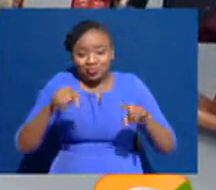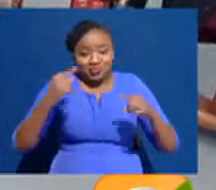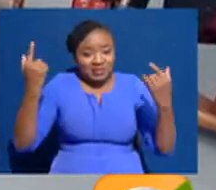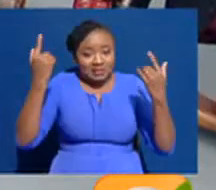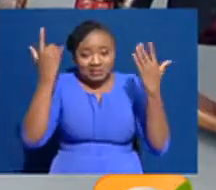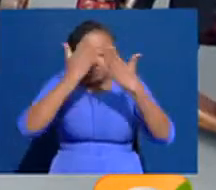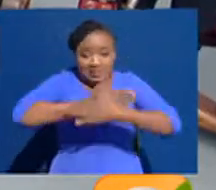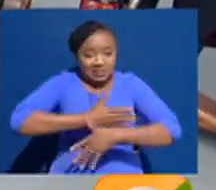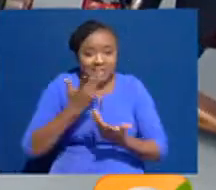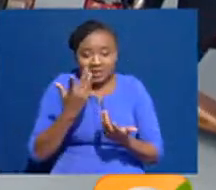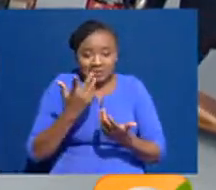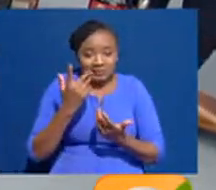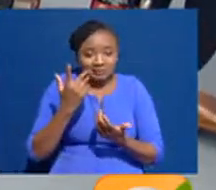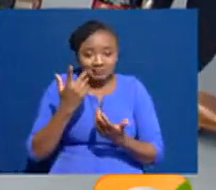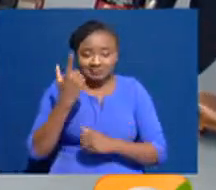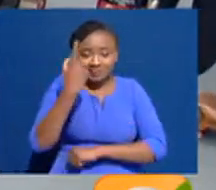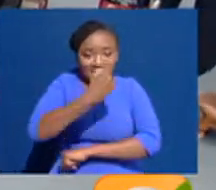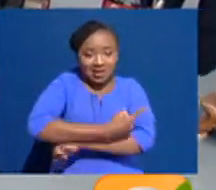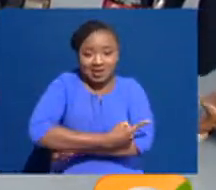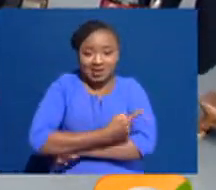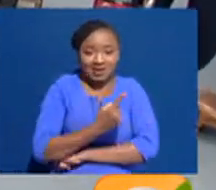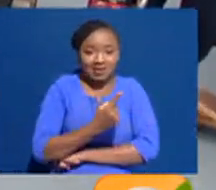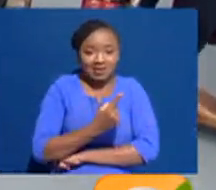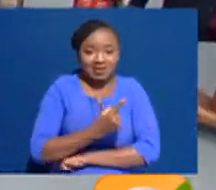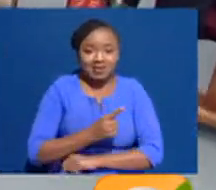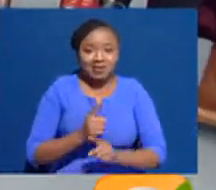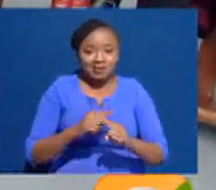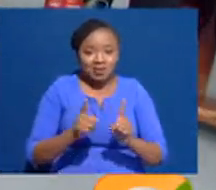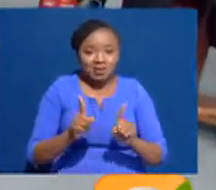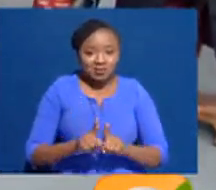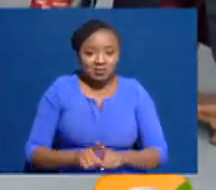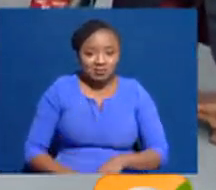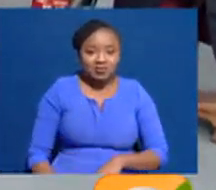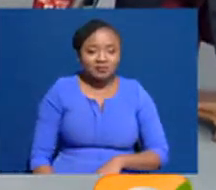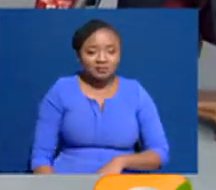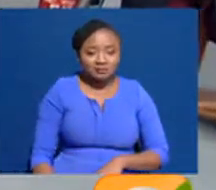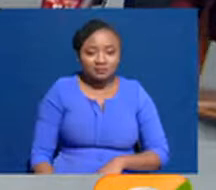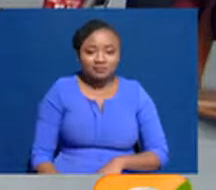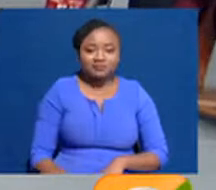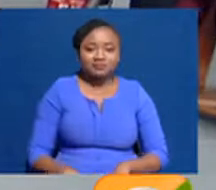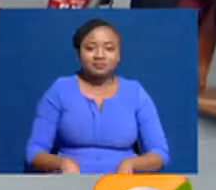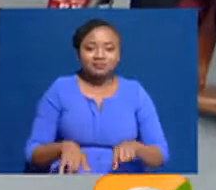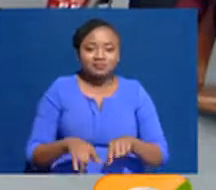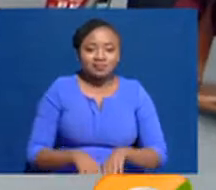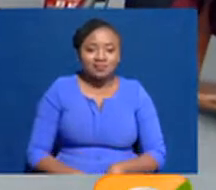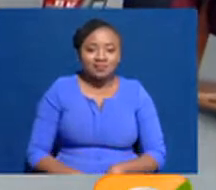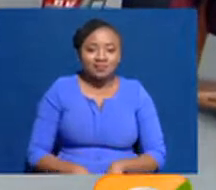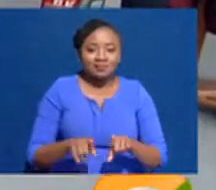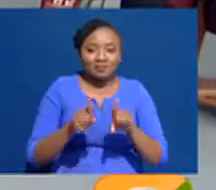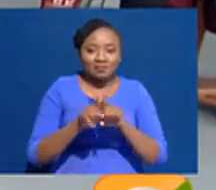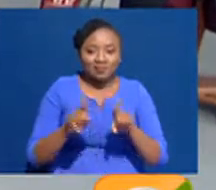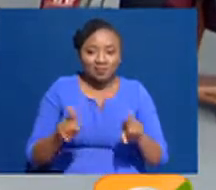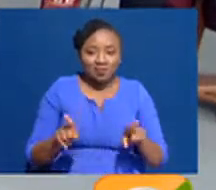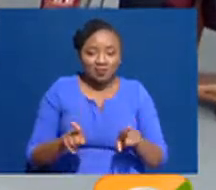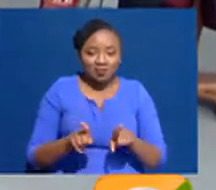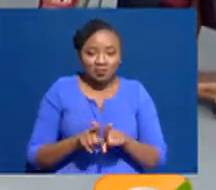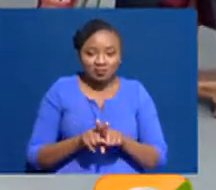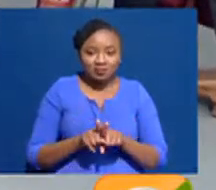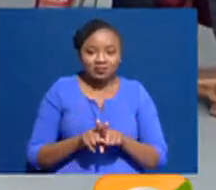today? Let me first start by saying brick wall to brick wall leads us into a